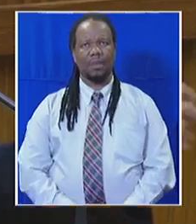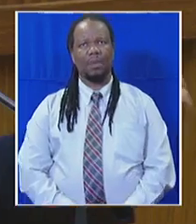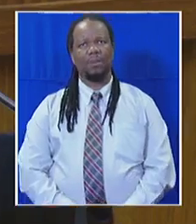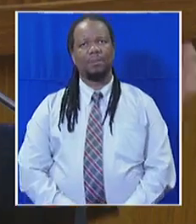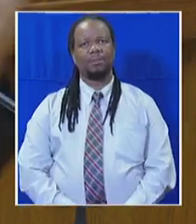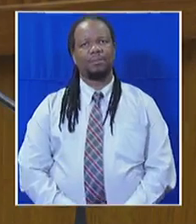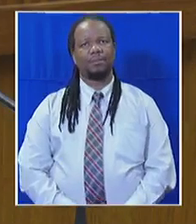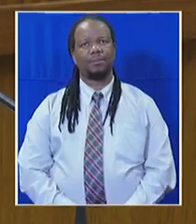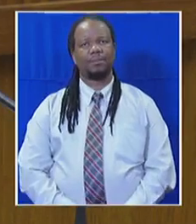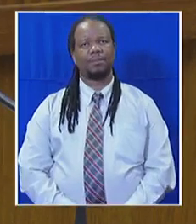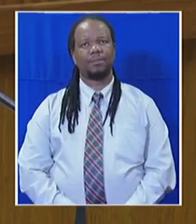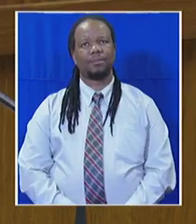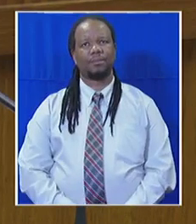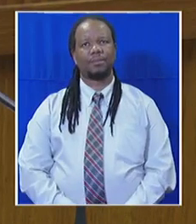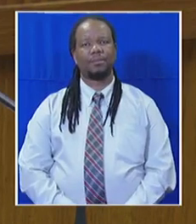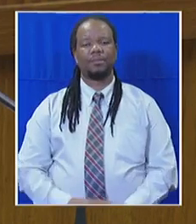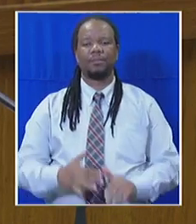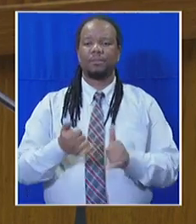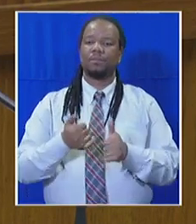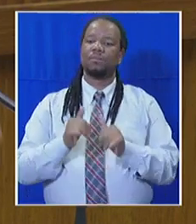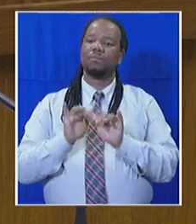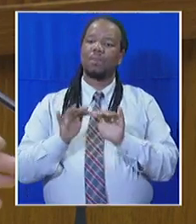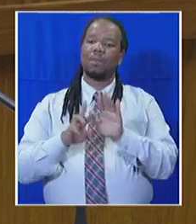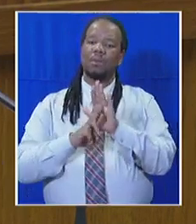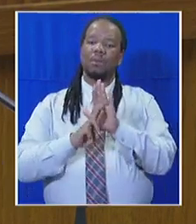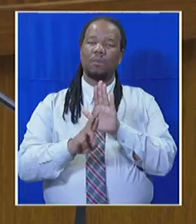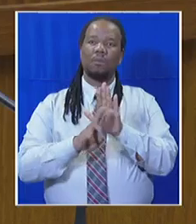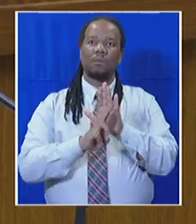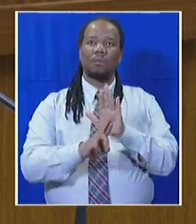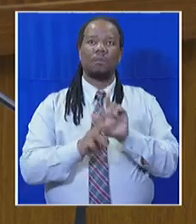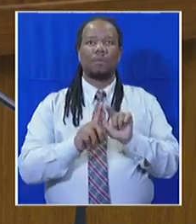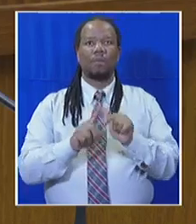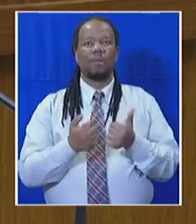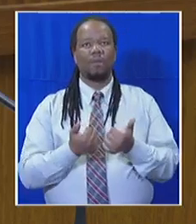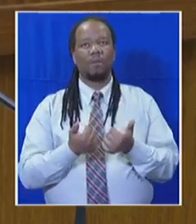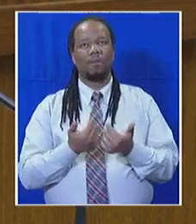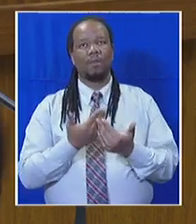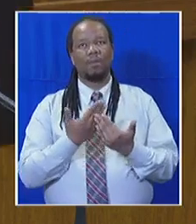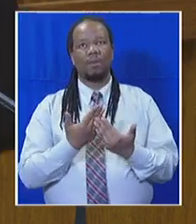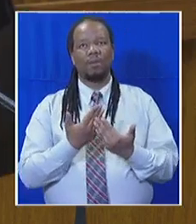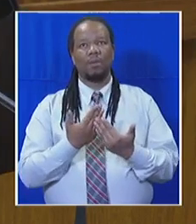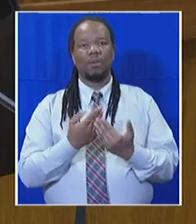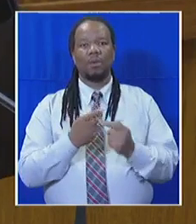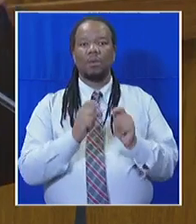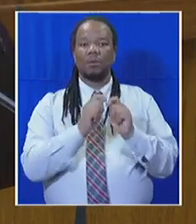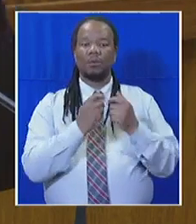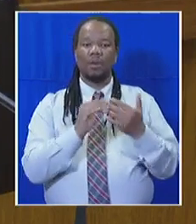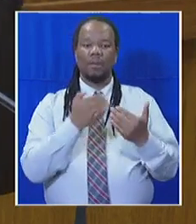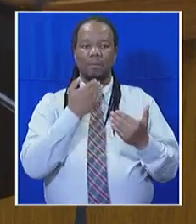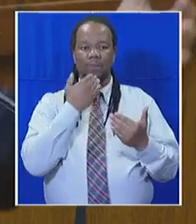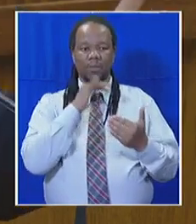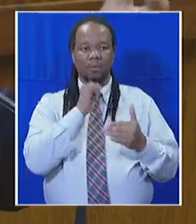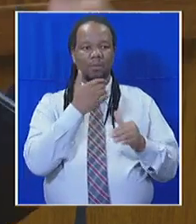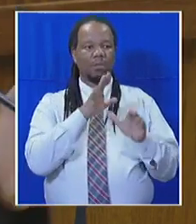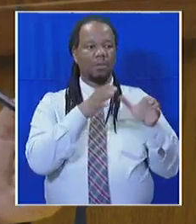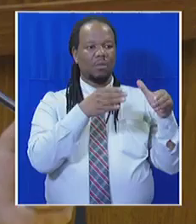then we have the public make representations to us. And we think, Minister, that now the Treasury should come back. So we hear both sides, and then we can